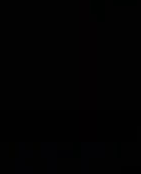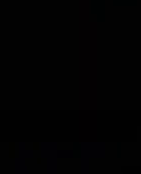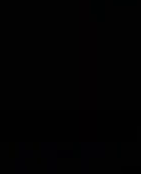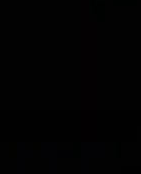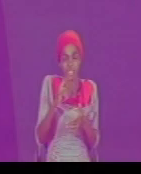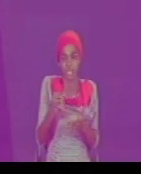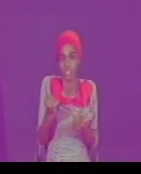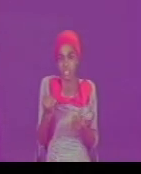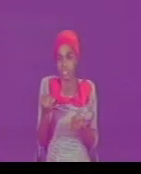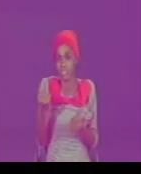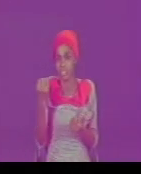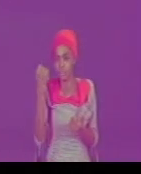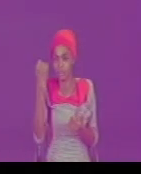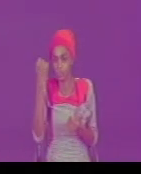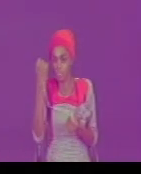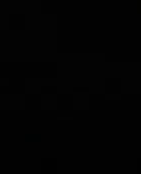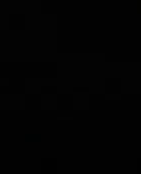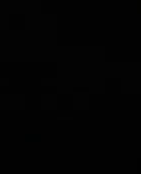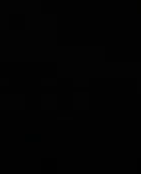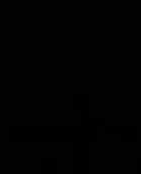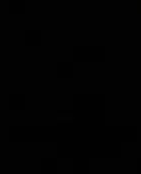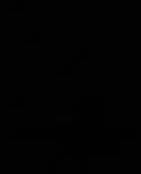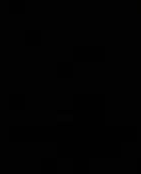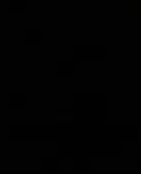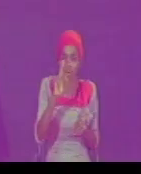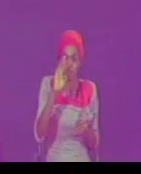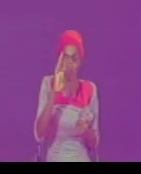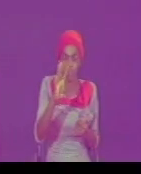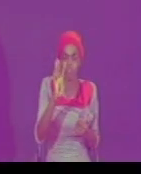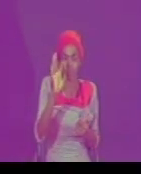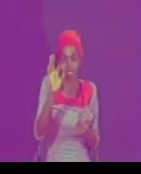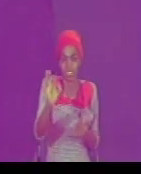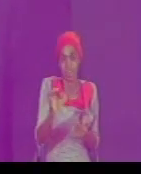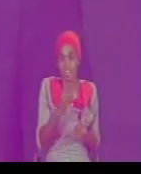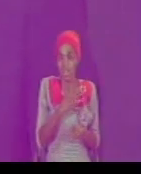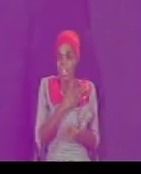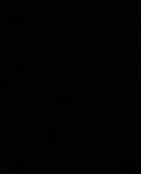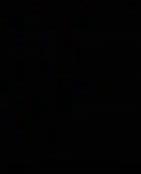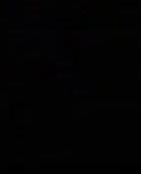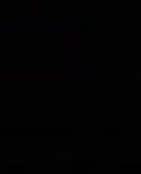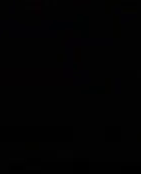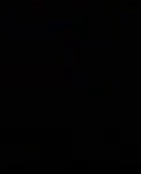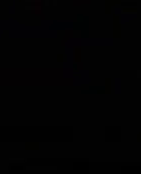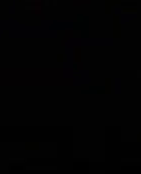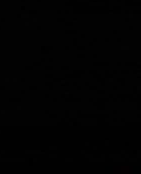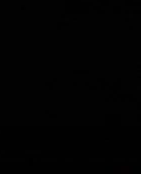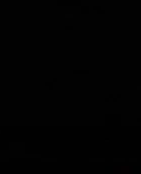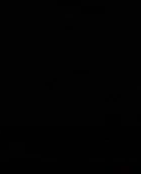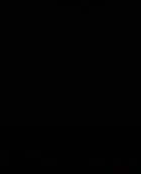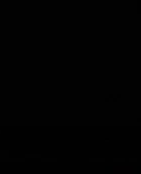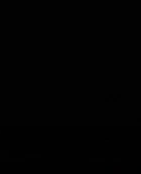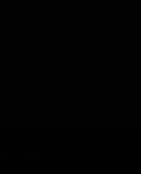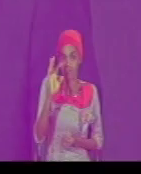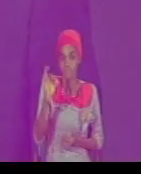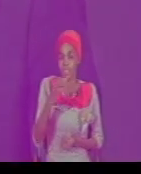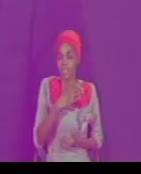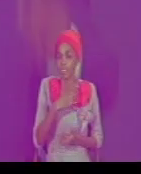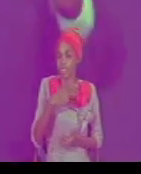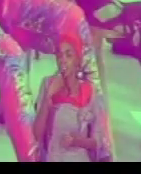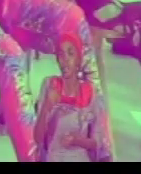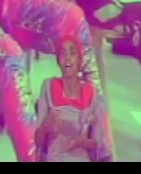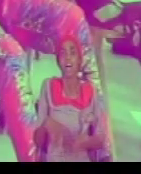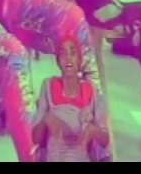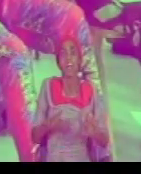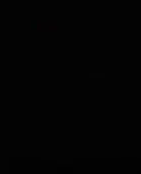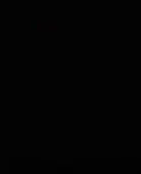discovered Psalm 149 verse 3. It says, let them praise his name. dance.